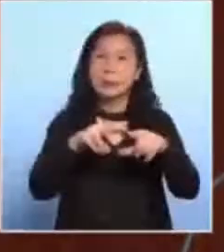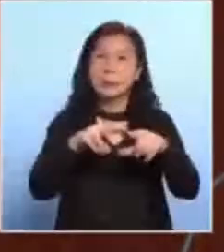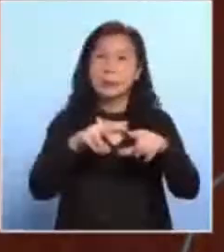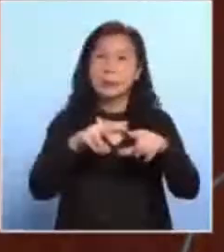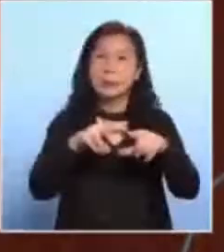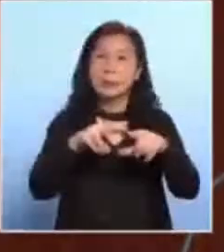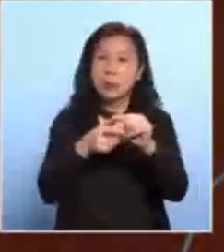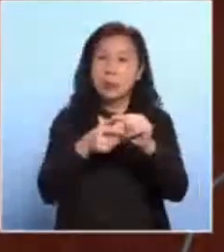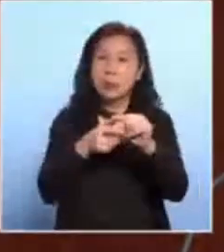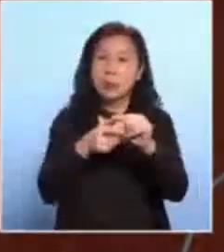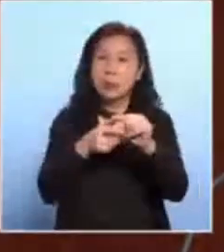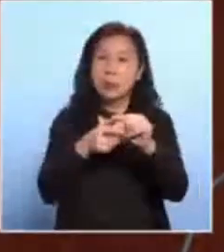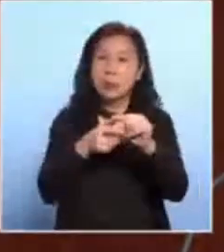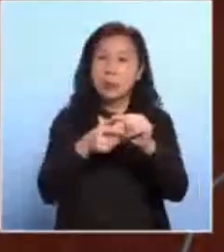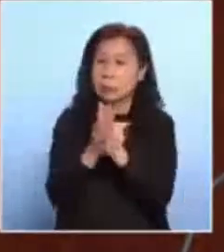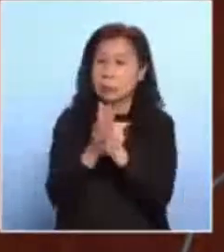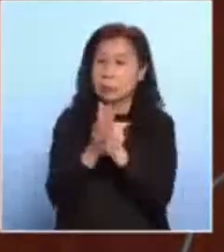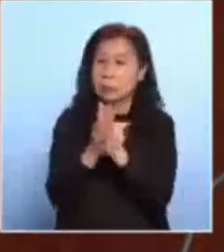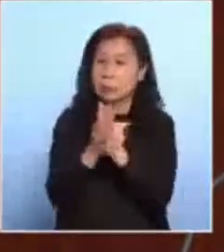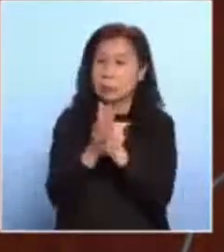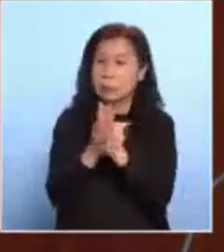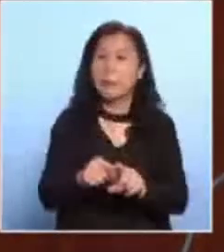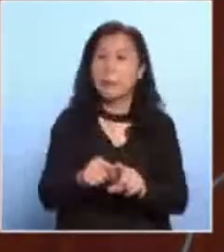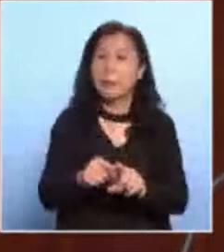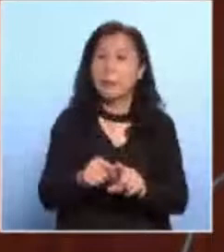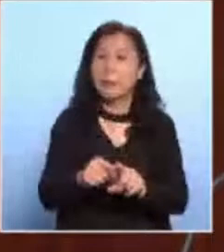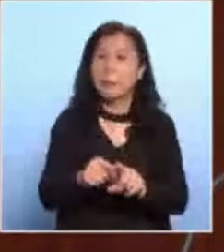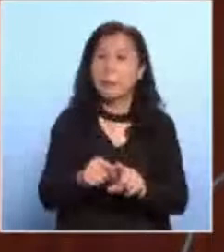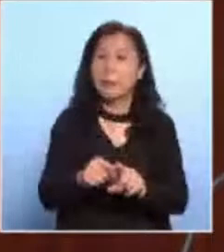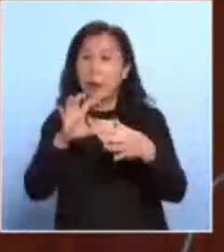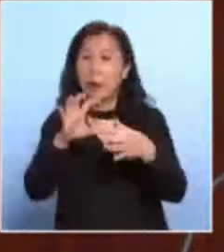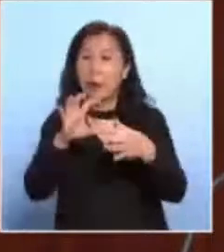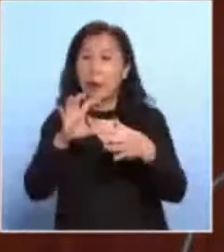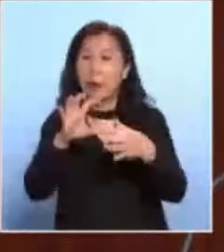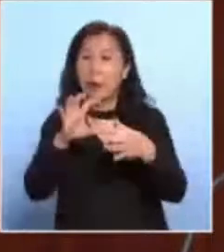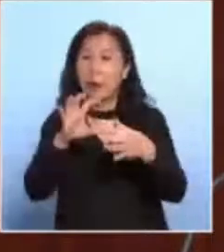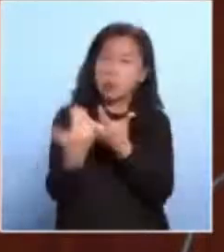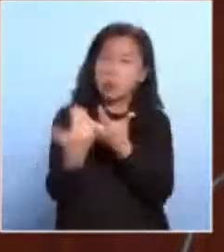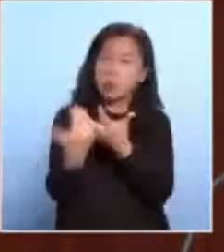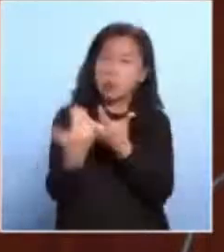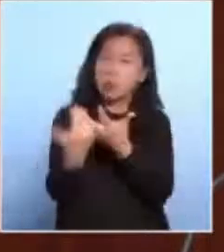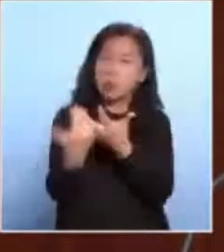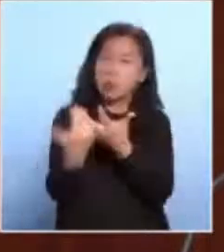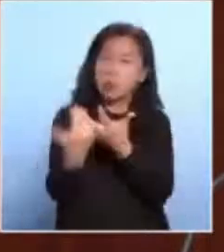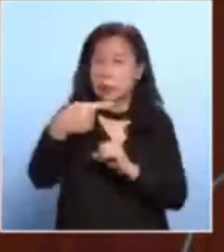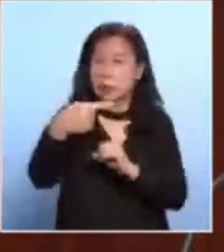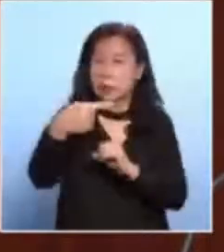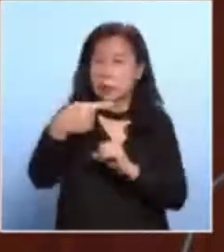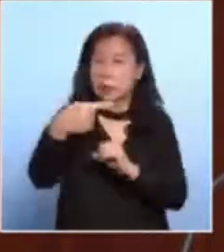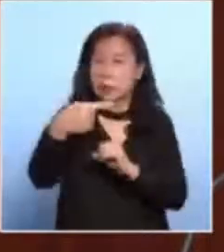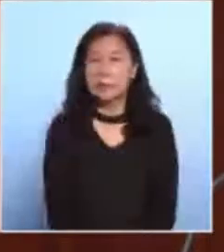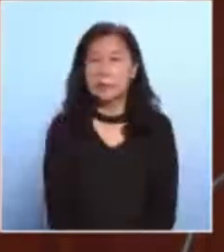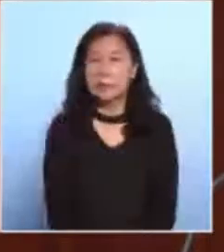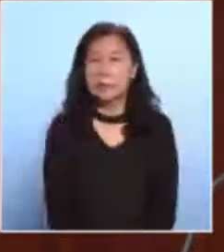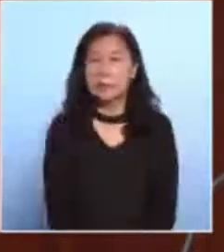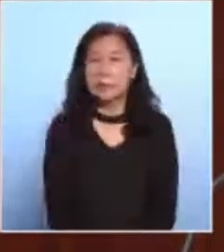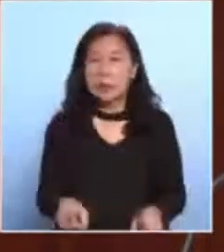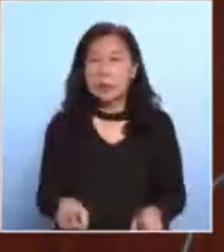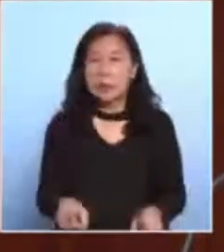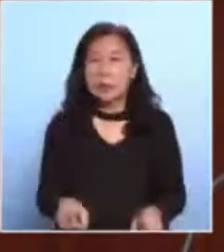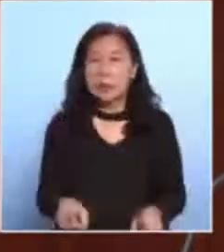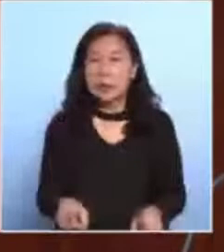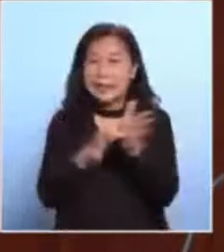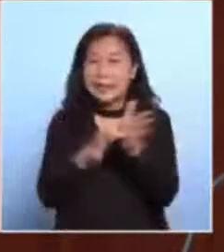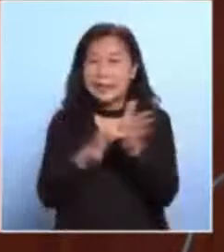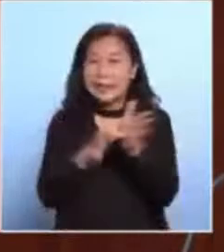them to rise to challenges, including 1. Tap into electronic commerce or e-commerce.